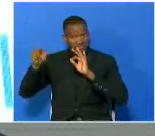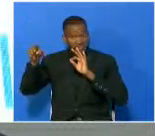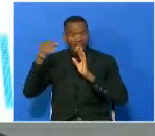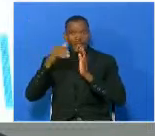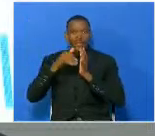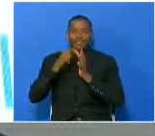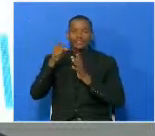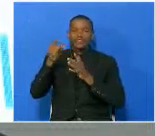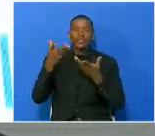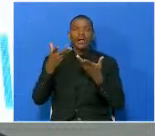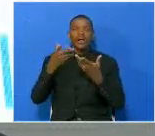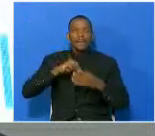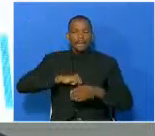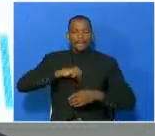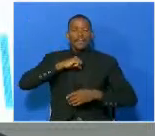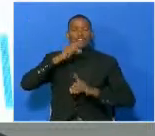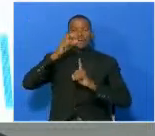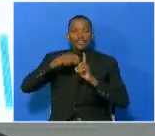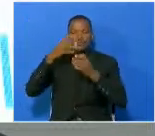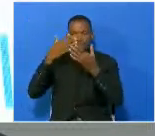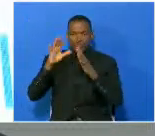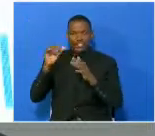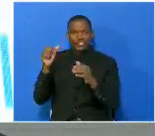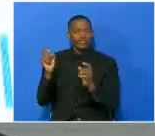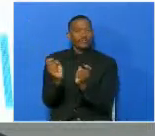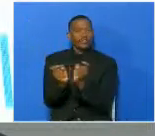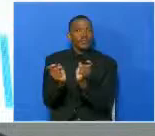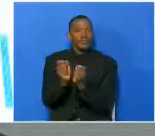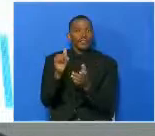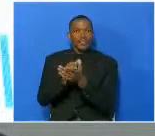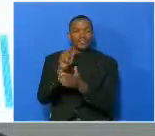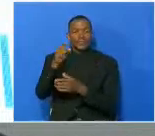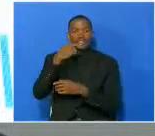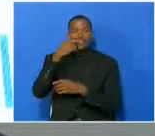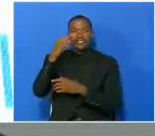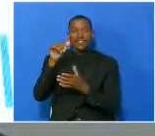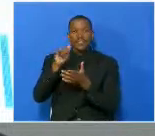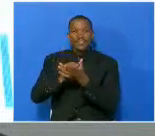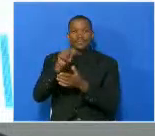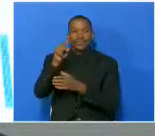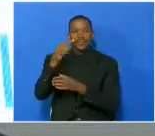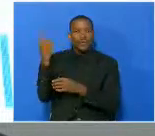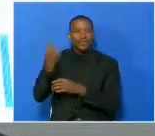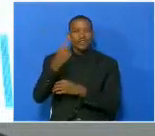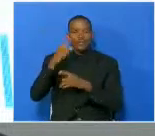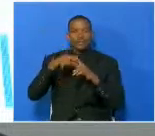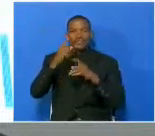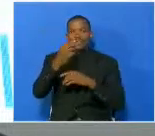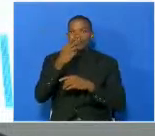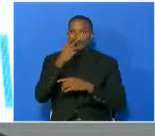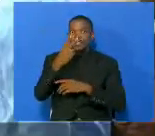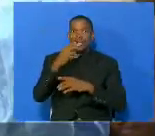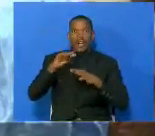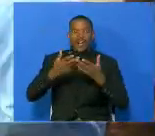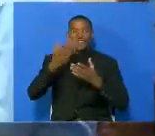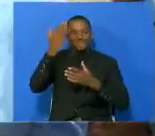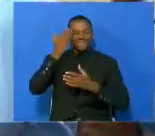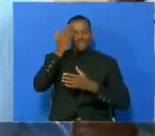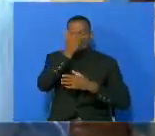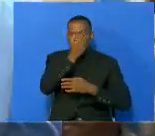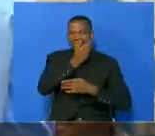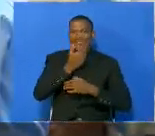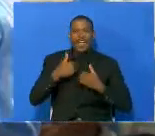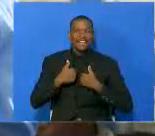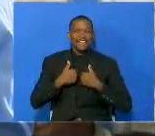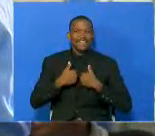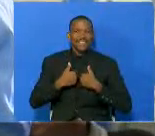It takes a brave person to finish a match. Well, they say that a bull is seen by its scars, so. Le fa setlhopha se